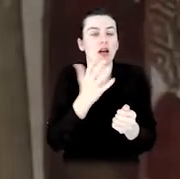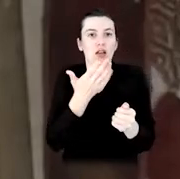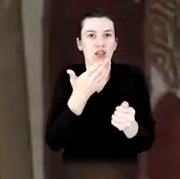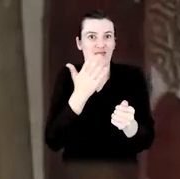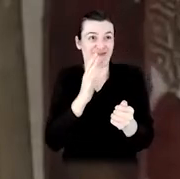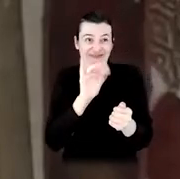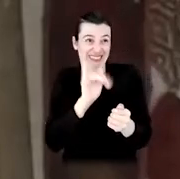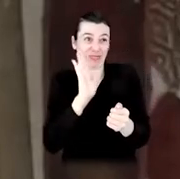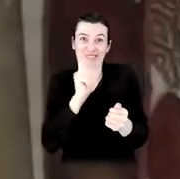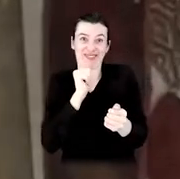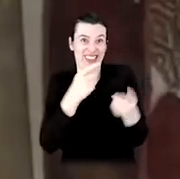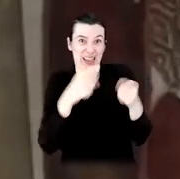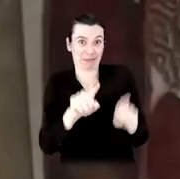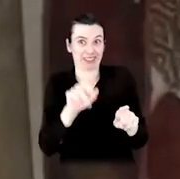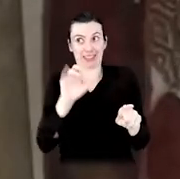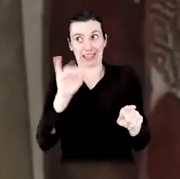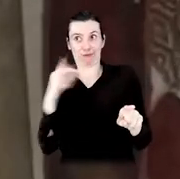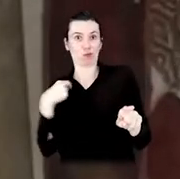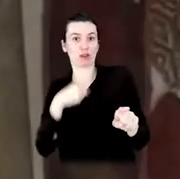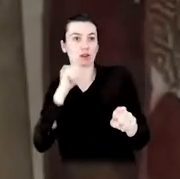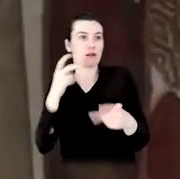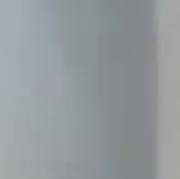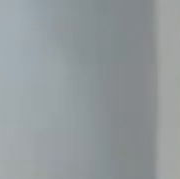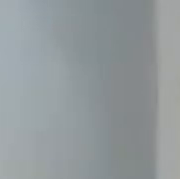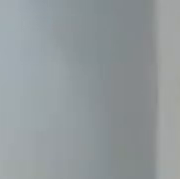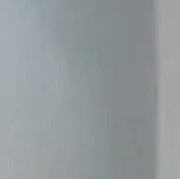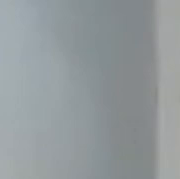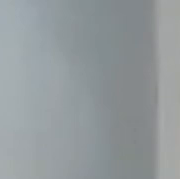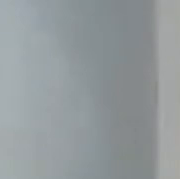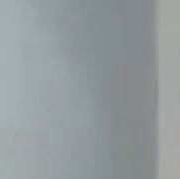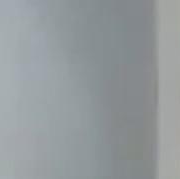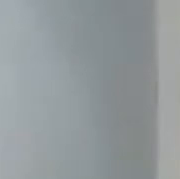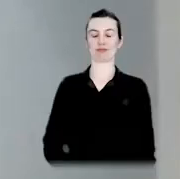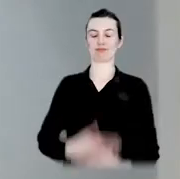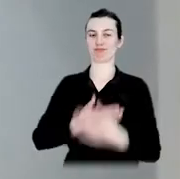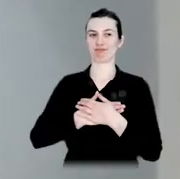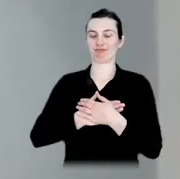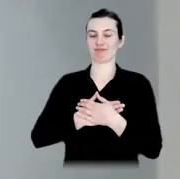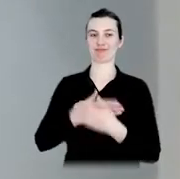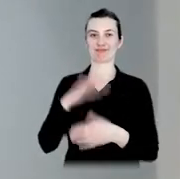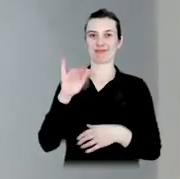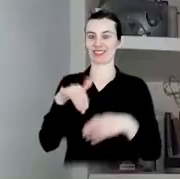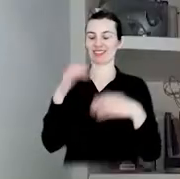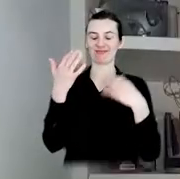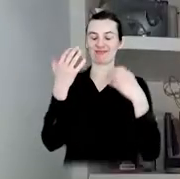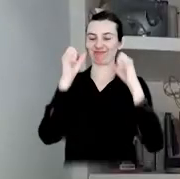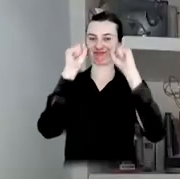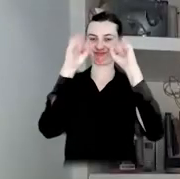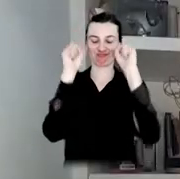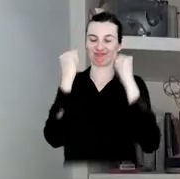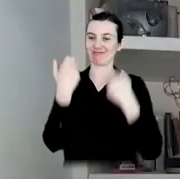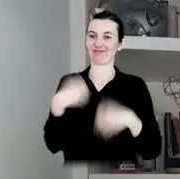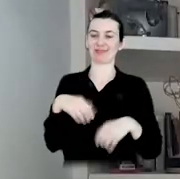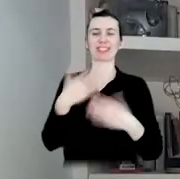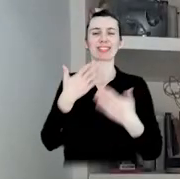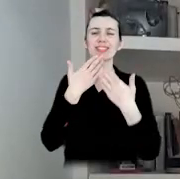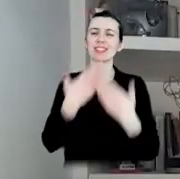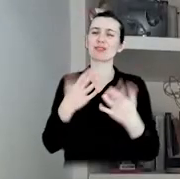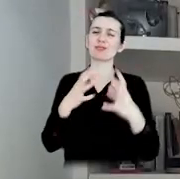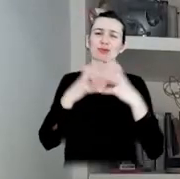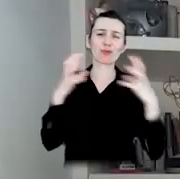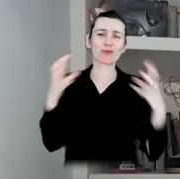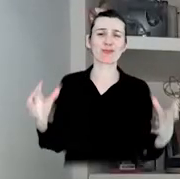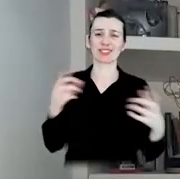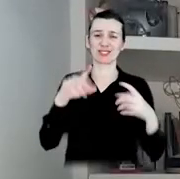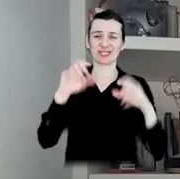if we hadn't been there that day, as far as we know. That is miraculous. That is. Thank you so much to our